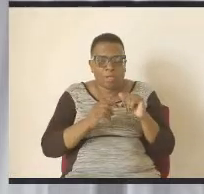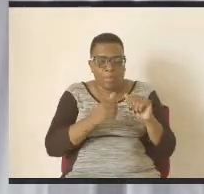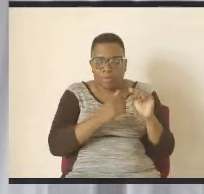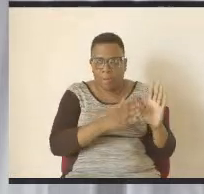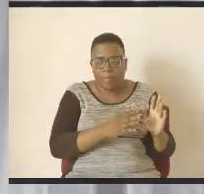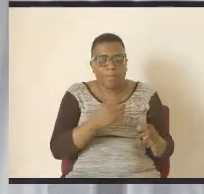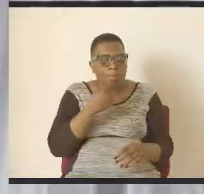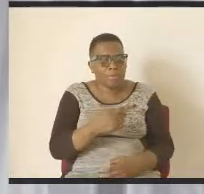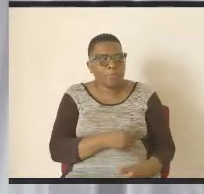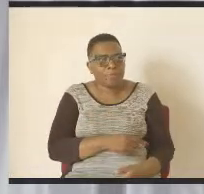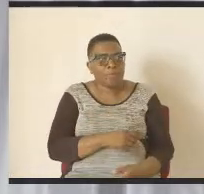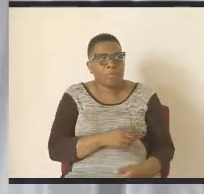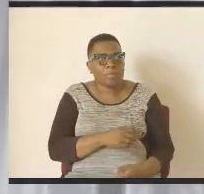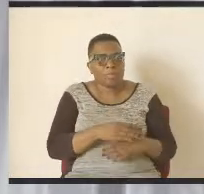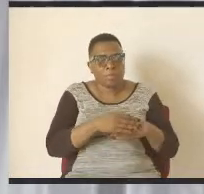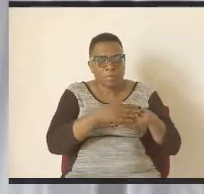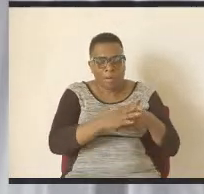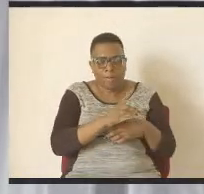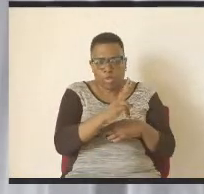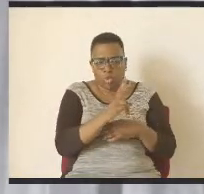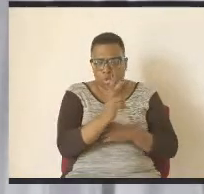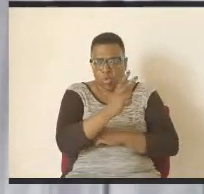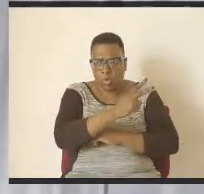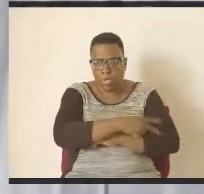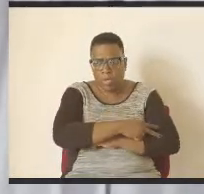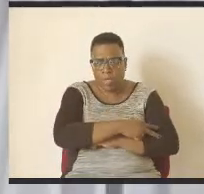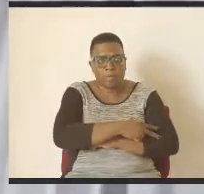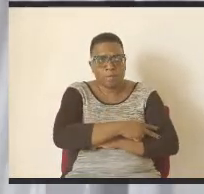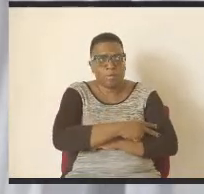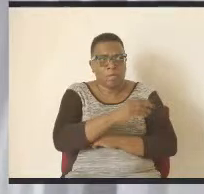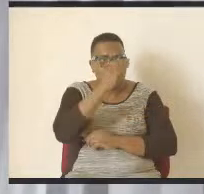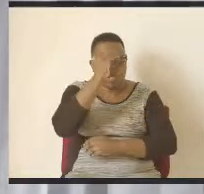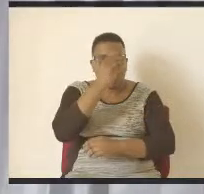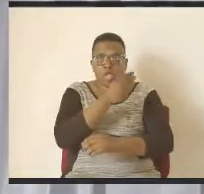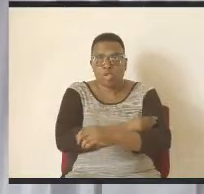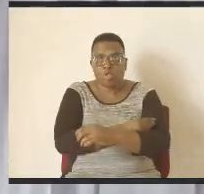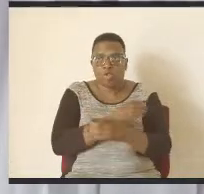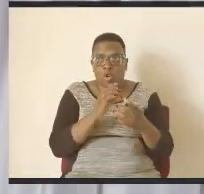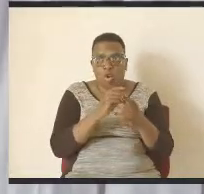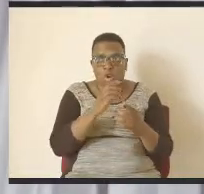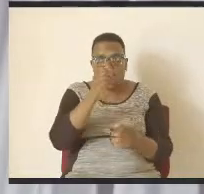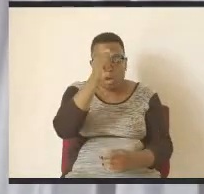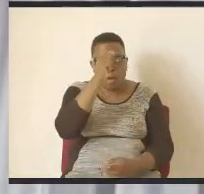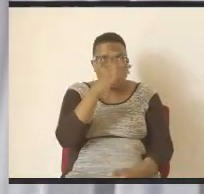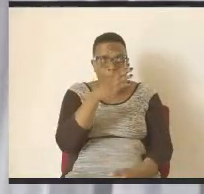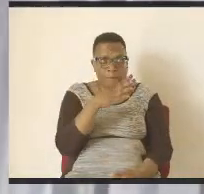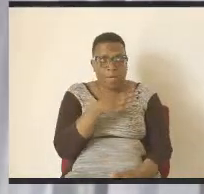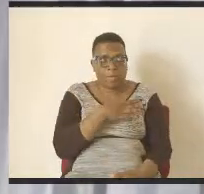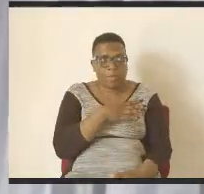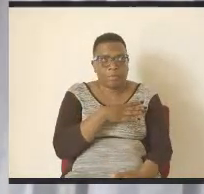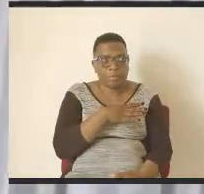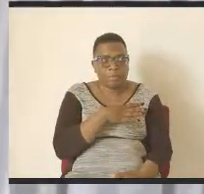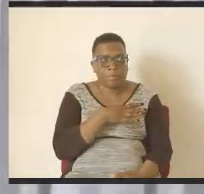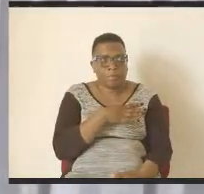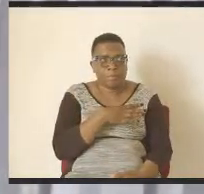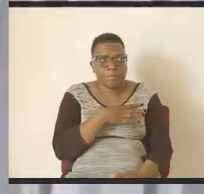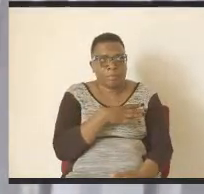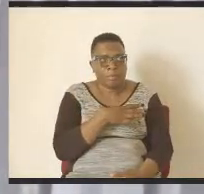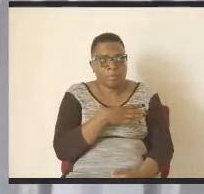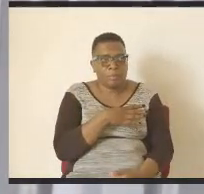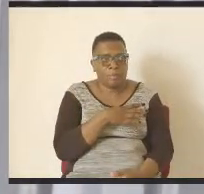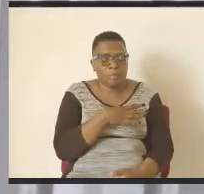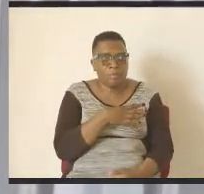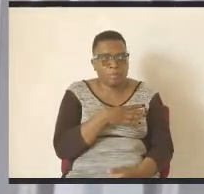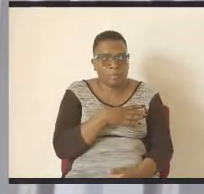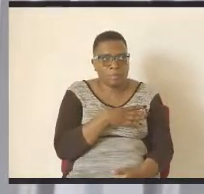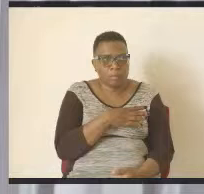the Passover, the Son of Man, Jesus is the only person who refers to himself as the Son of Man, in identification with